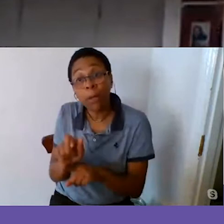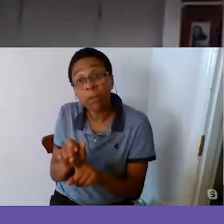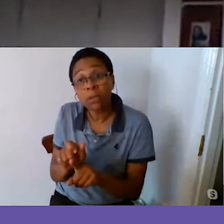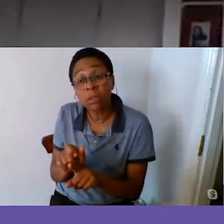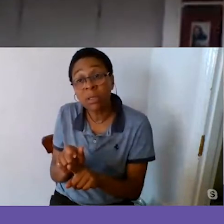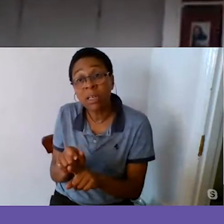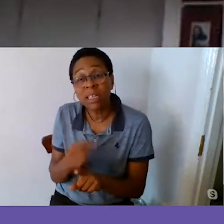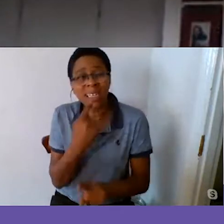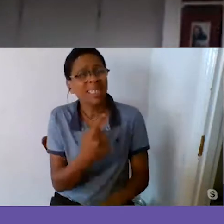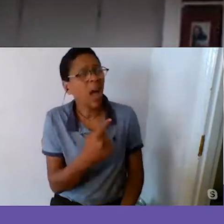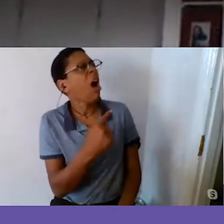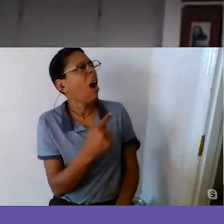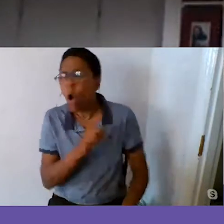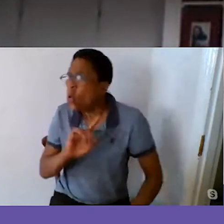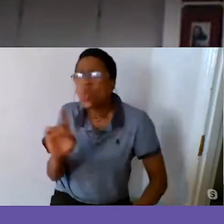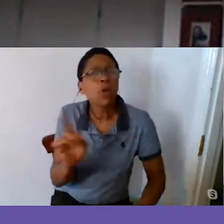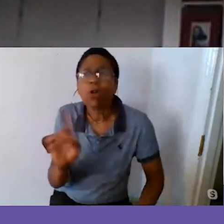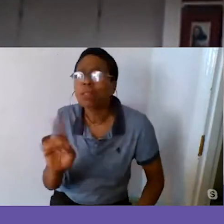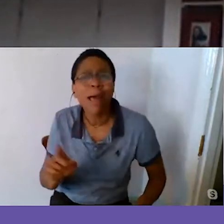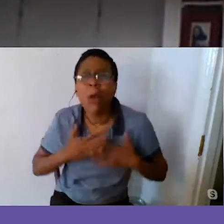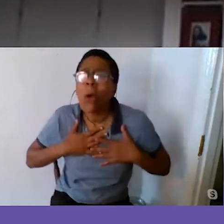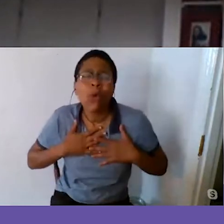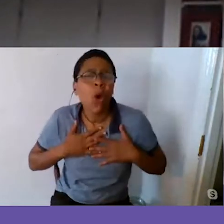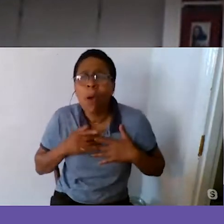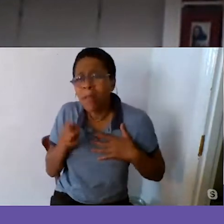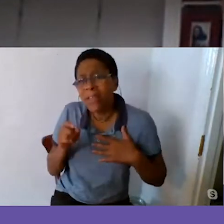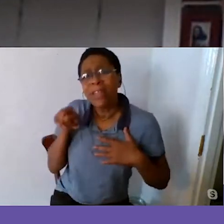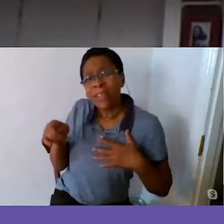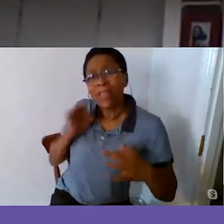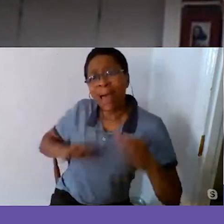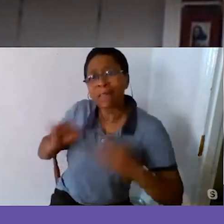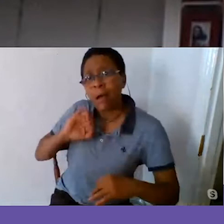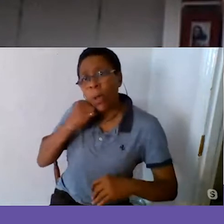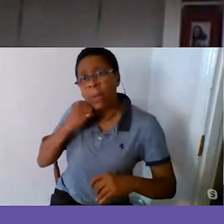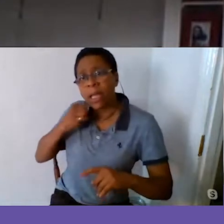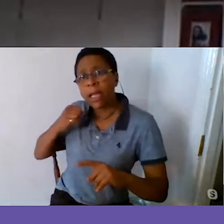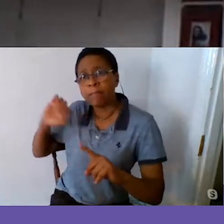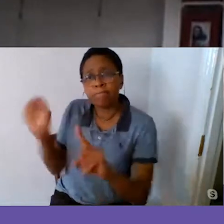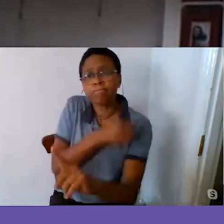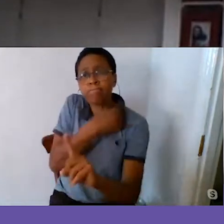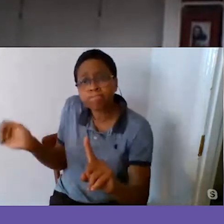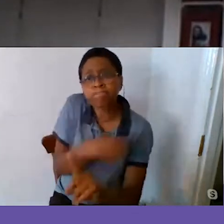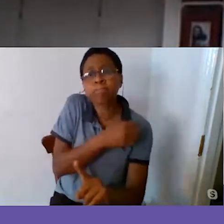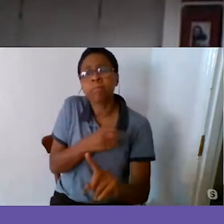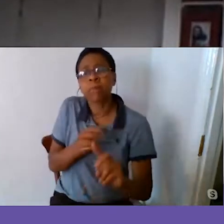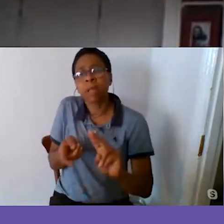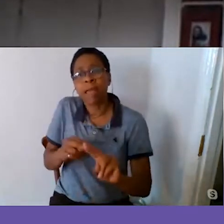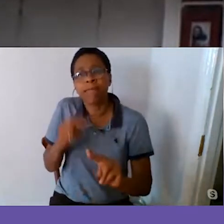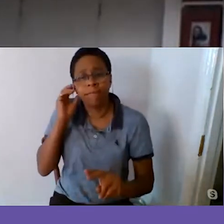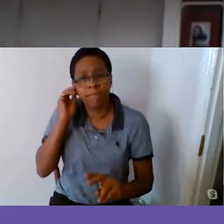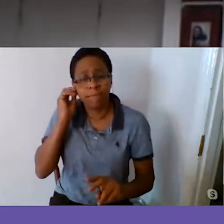end of the day, you're actually putting these actors in, they could be, tortured. Like, you're dealing with